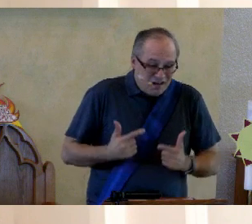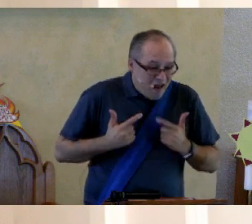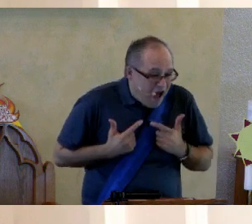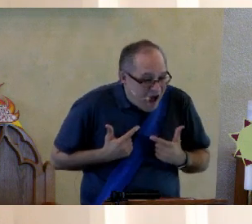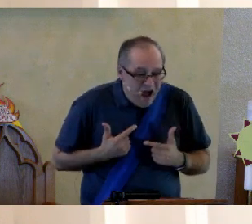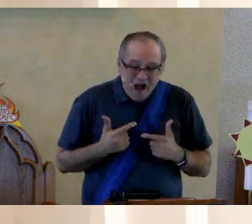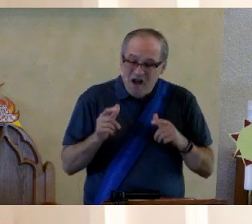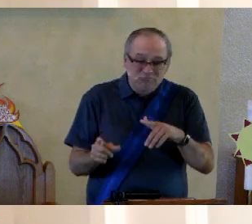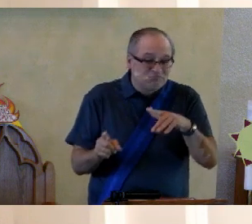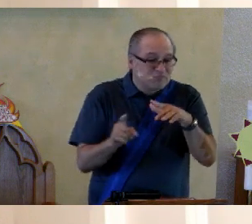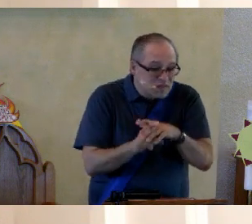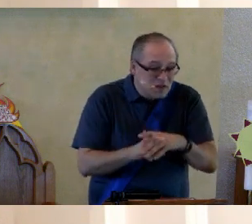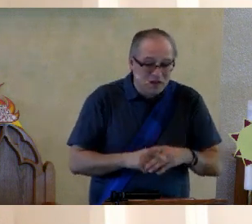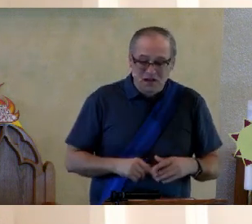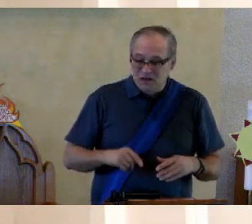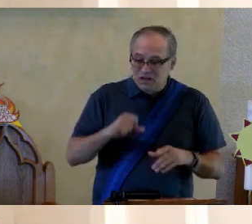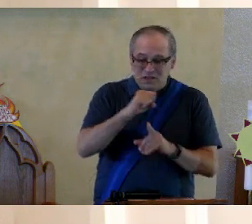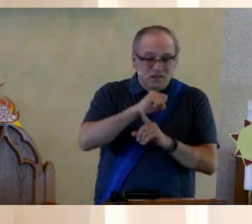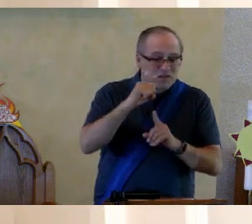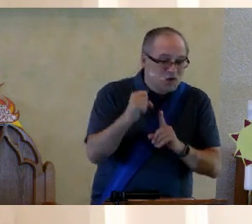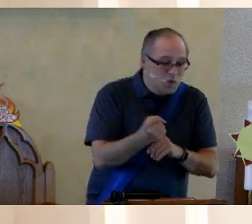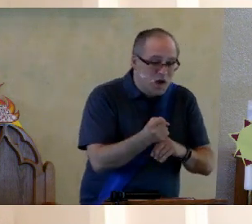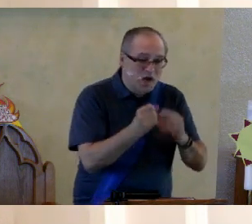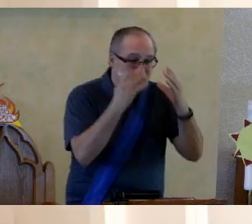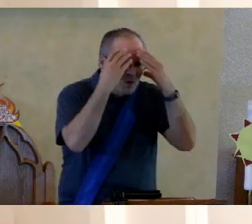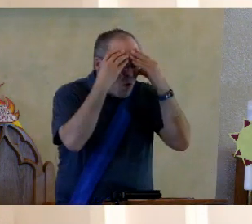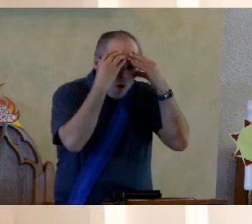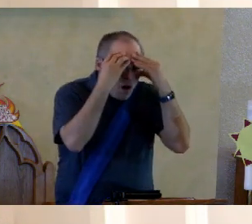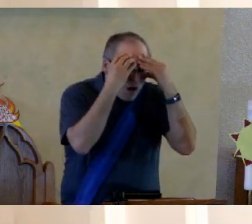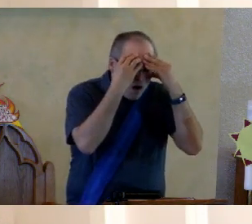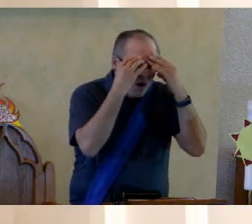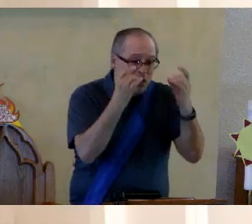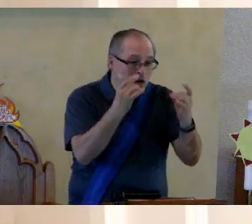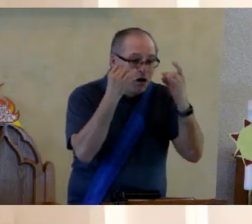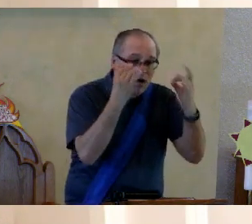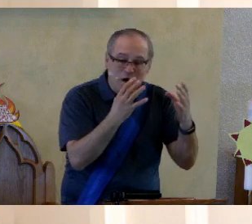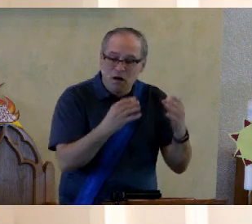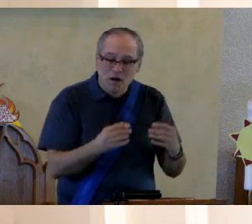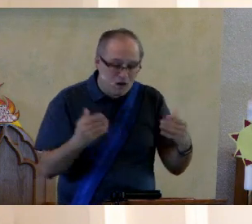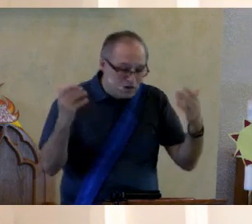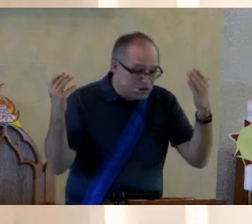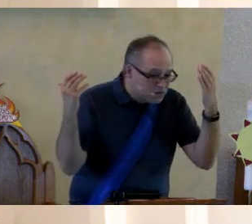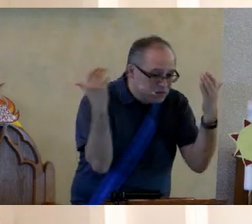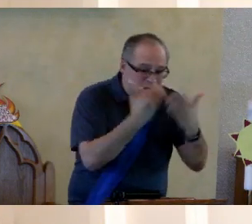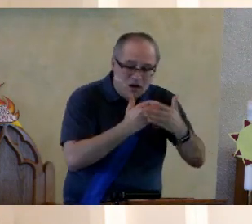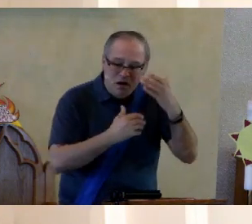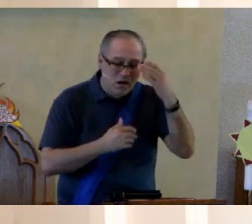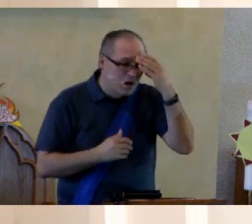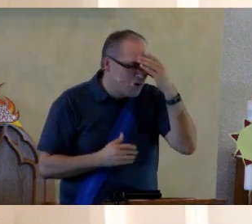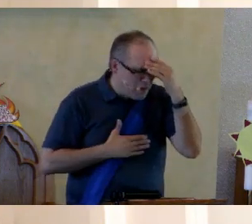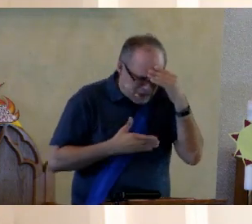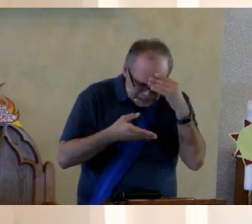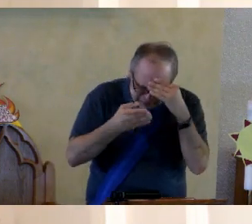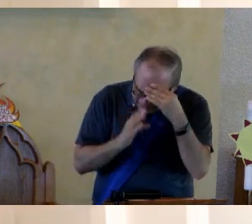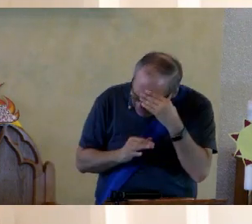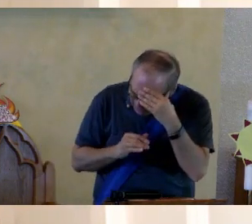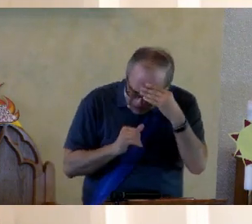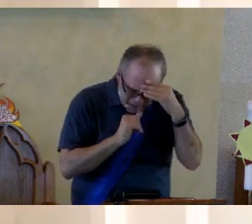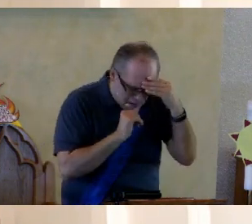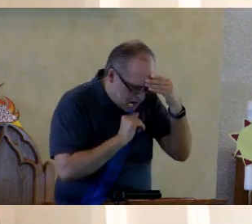can be so all-consuming, so dark, so dank, so unbearably